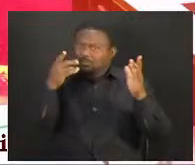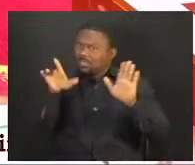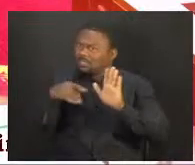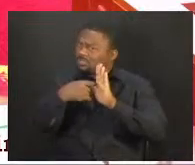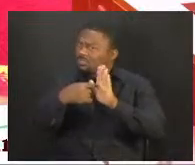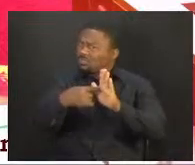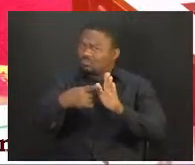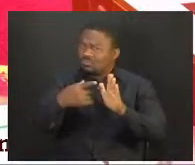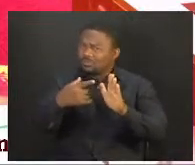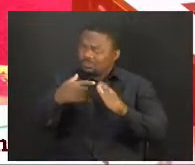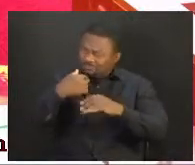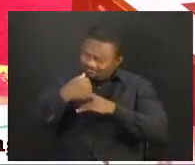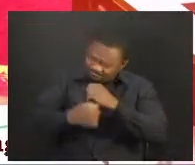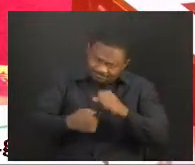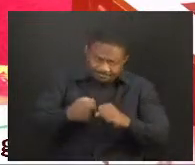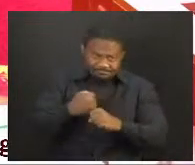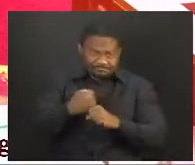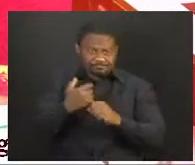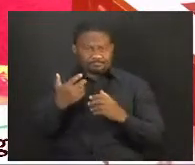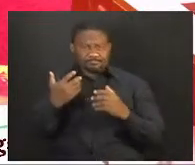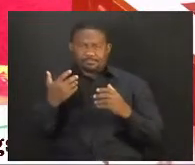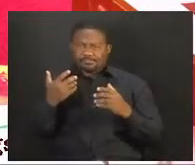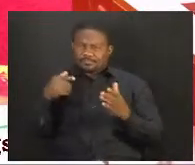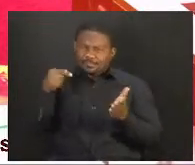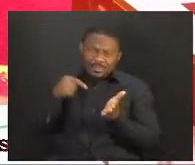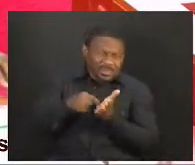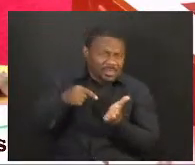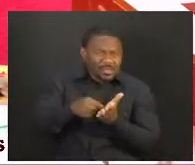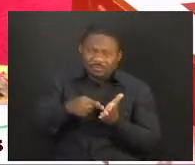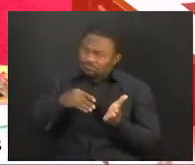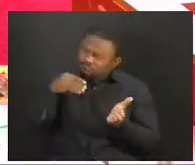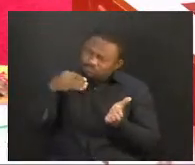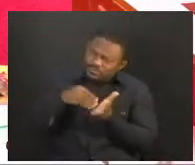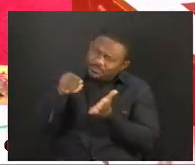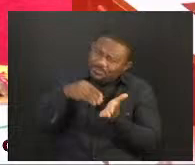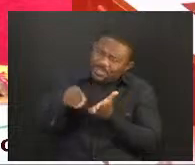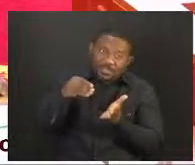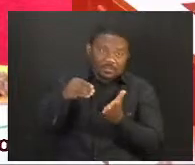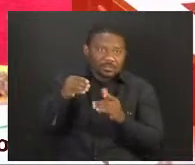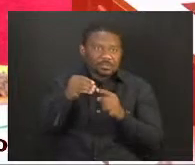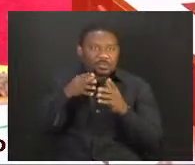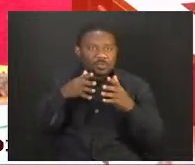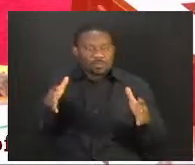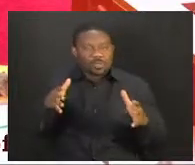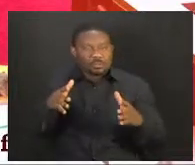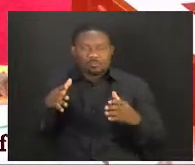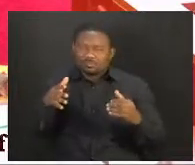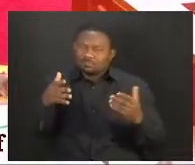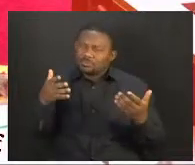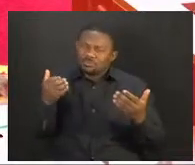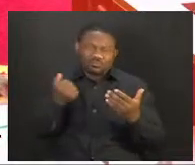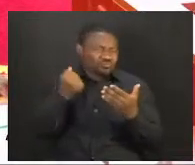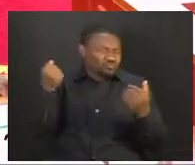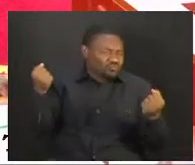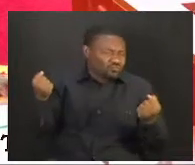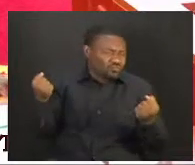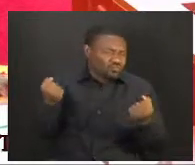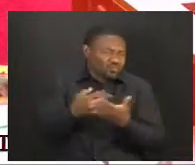distress, burdened with debt repayment harms, mismanagement, and lack of